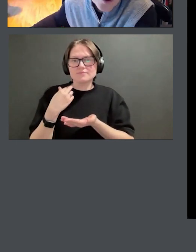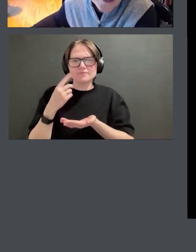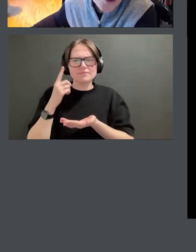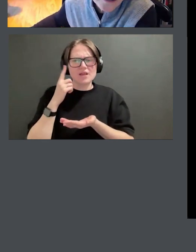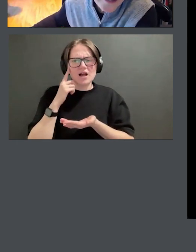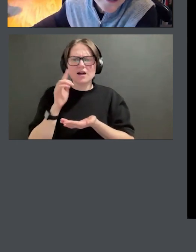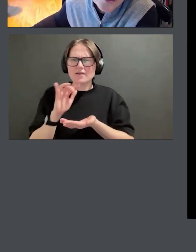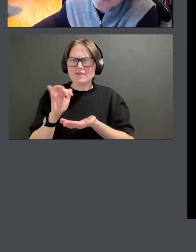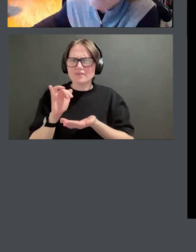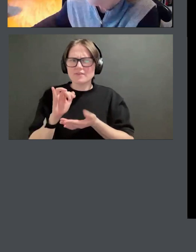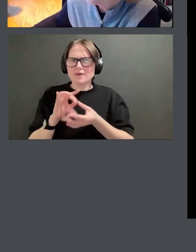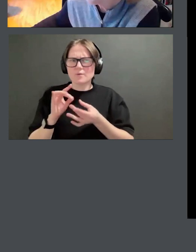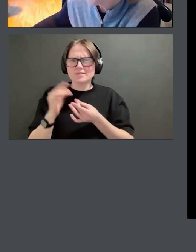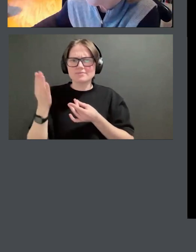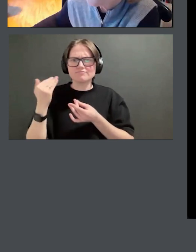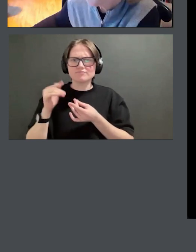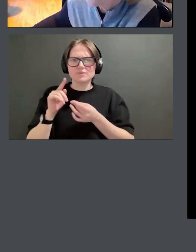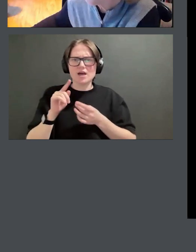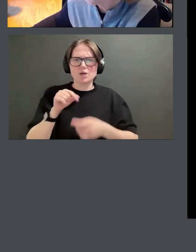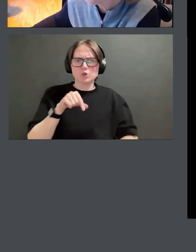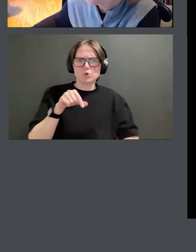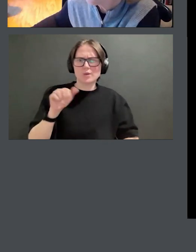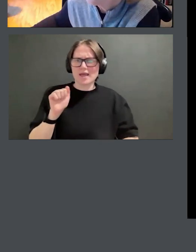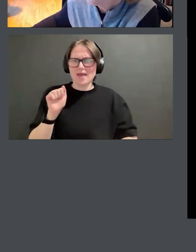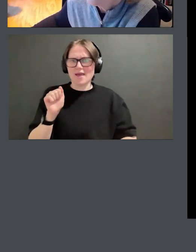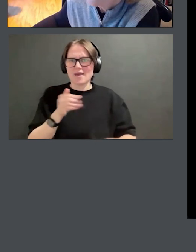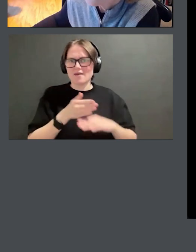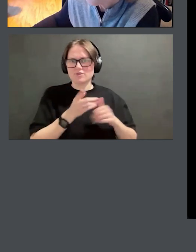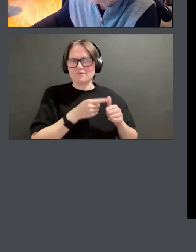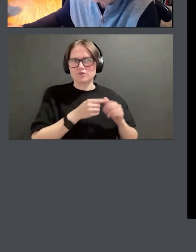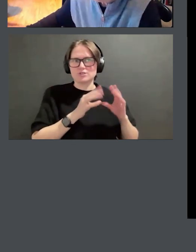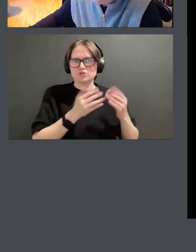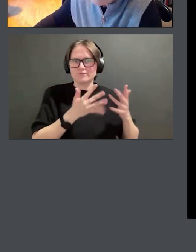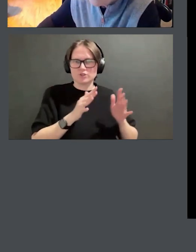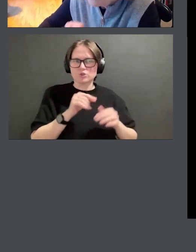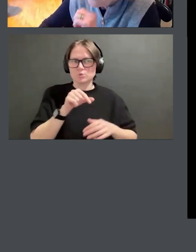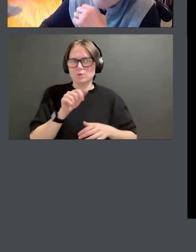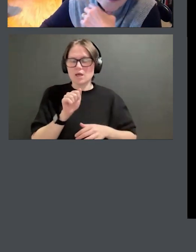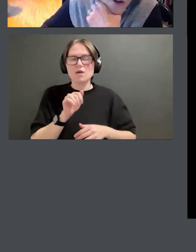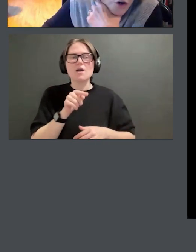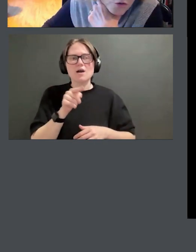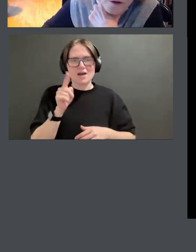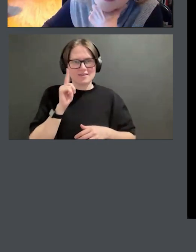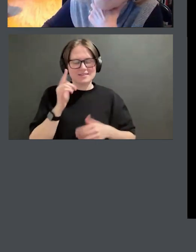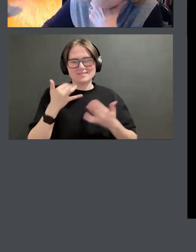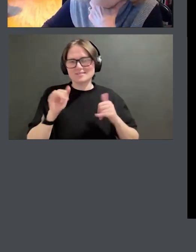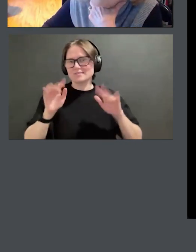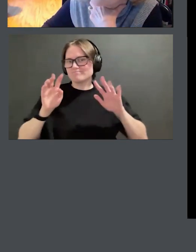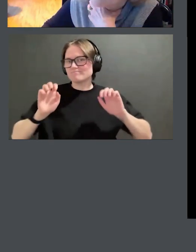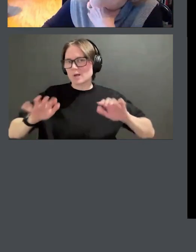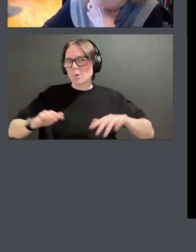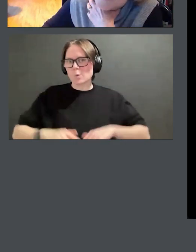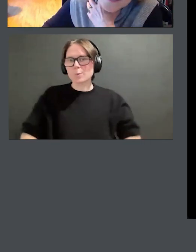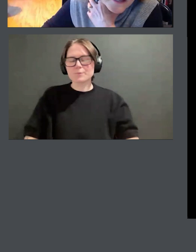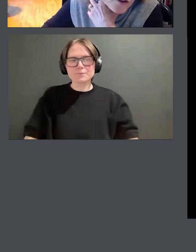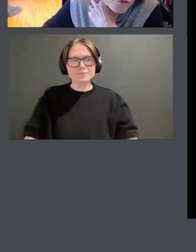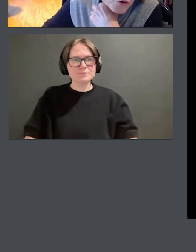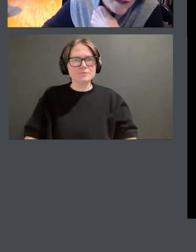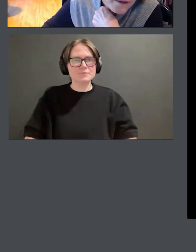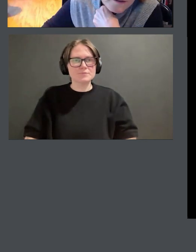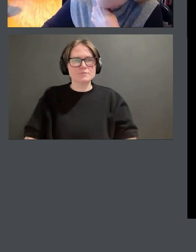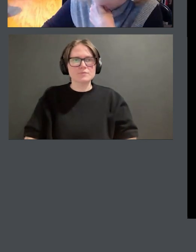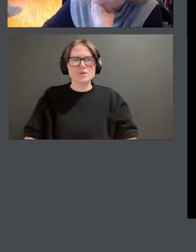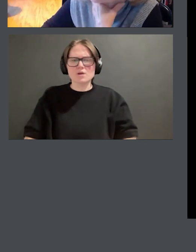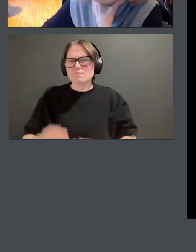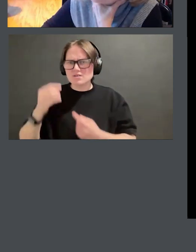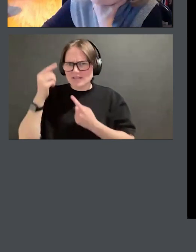doing the question and answer after the first session. I think it's still a bit unknown, but let's think through it